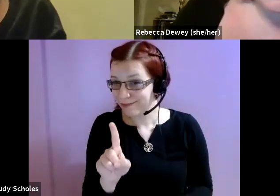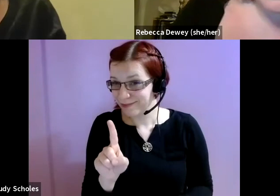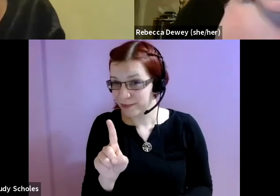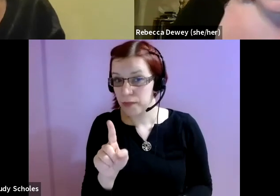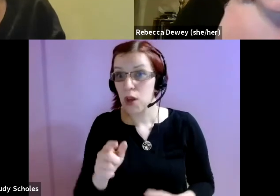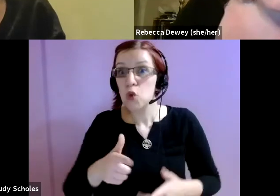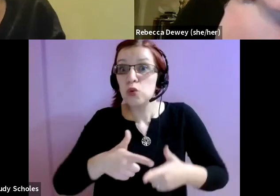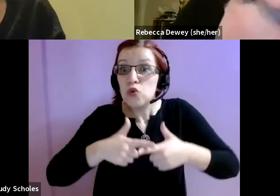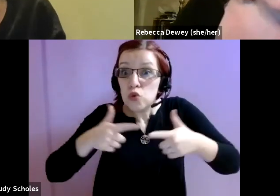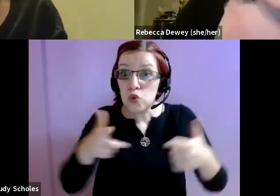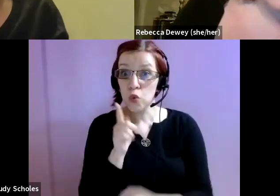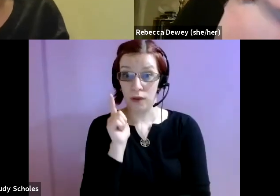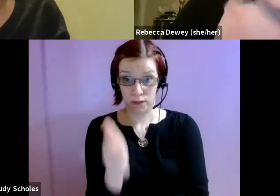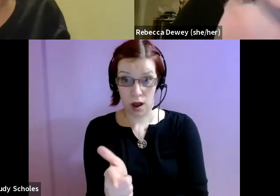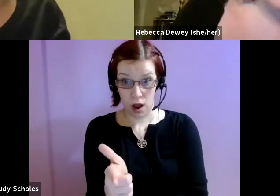too big,